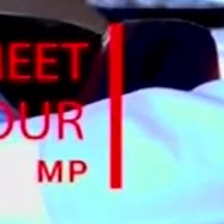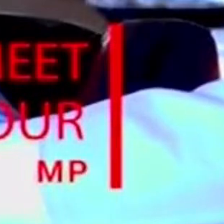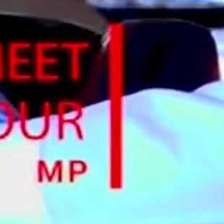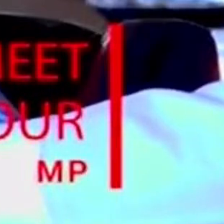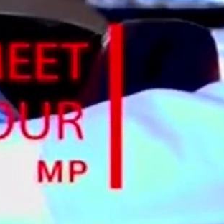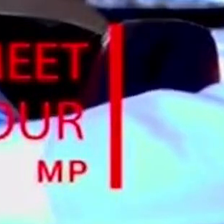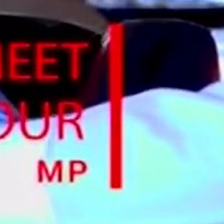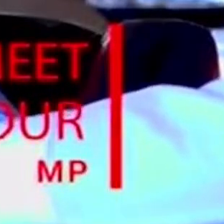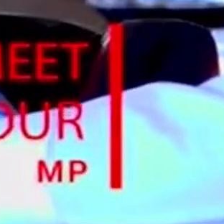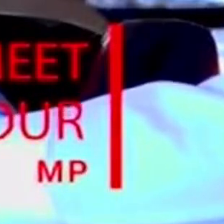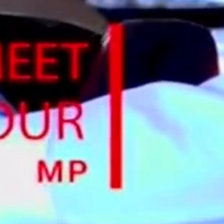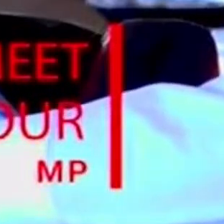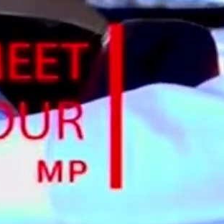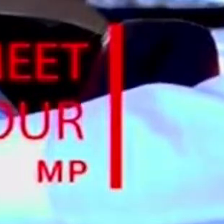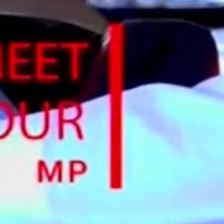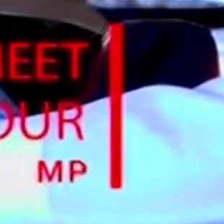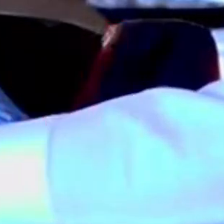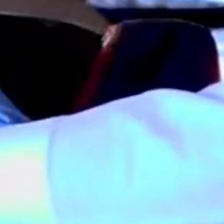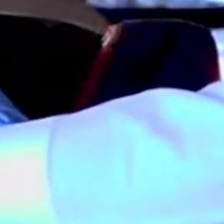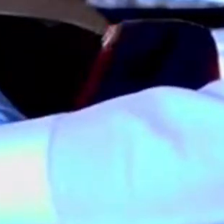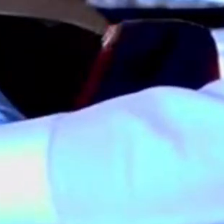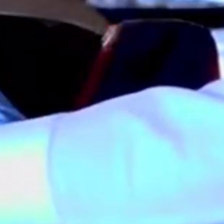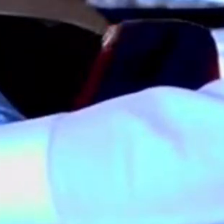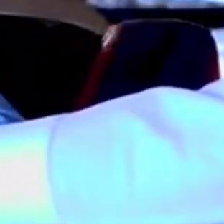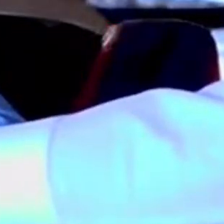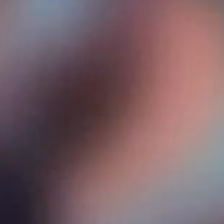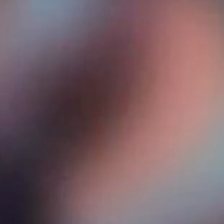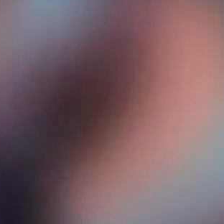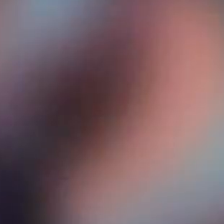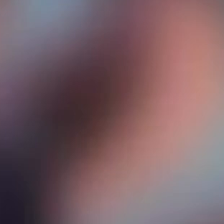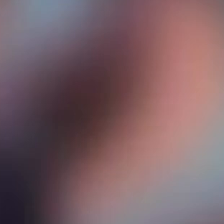I'm also a married man, a villager from Mpika.